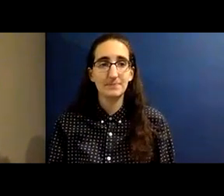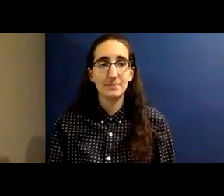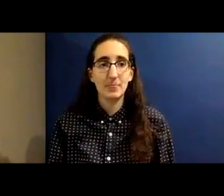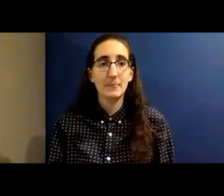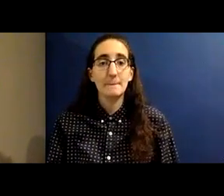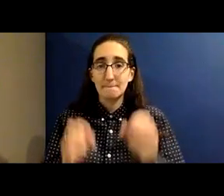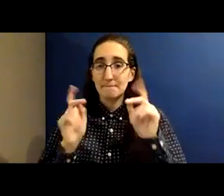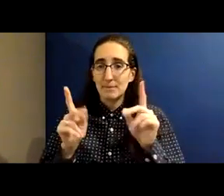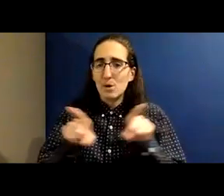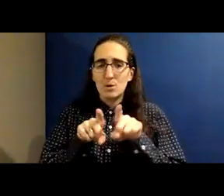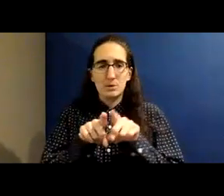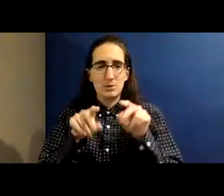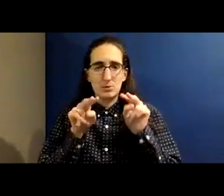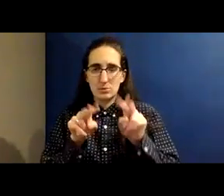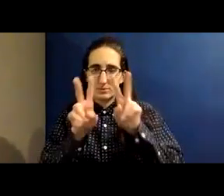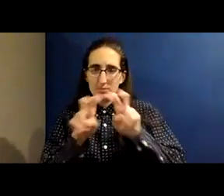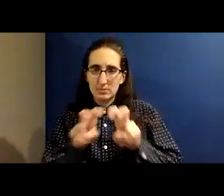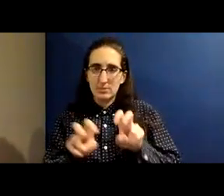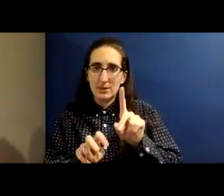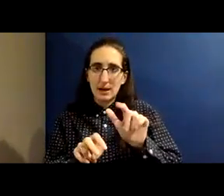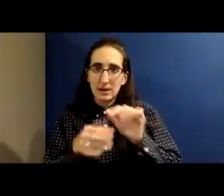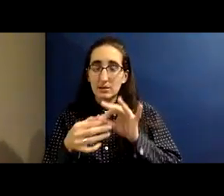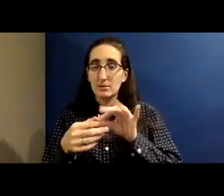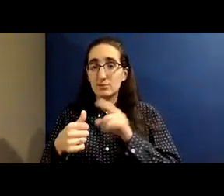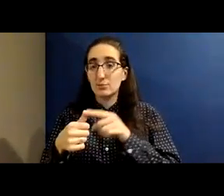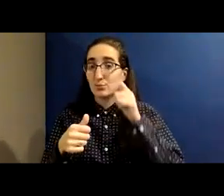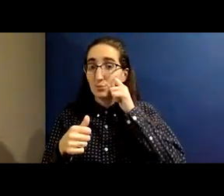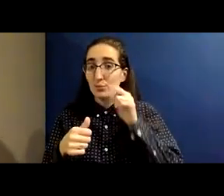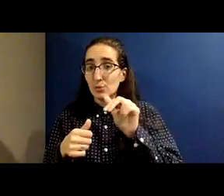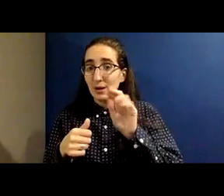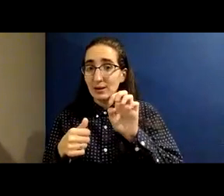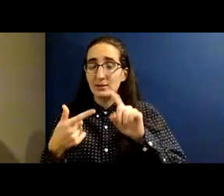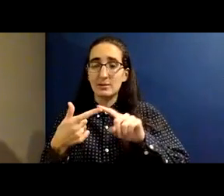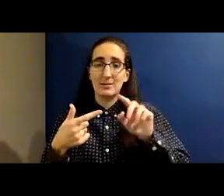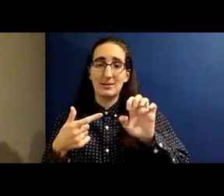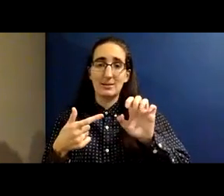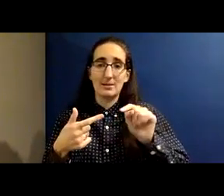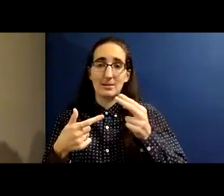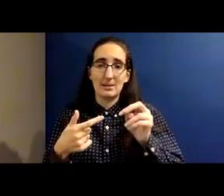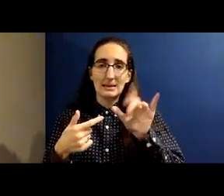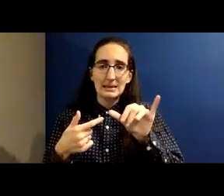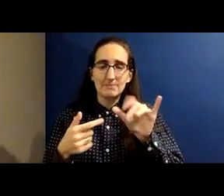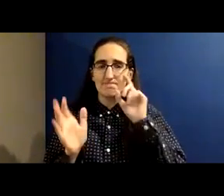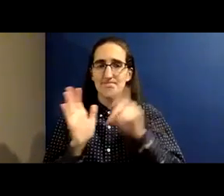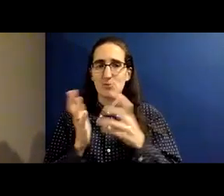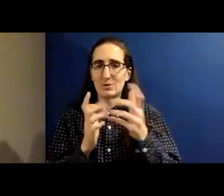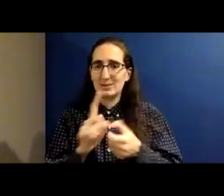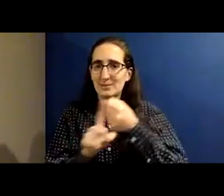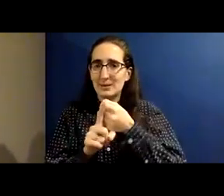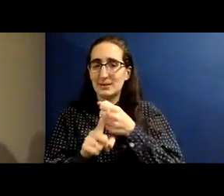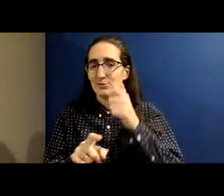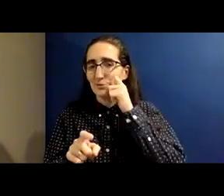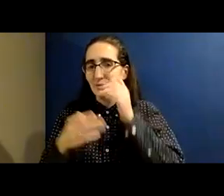All right, we also look at our data regarding race and ethnicity to see what the impact is of racism and discrimination on